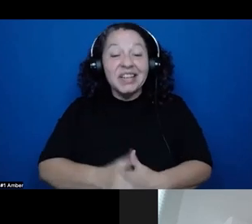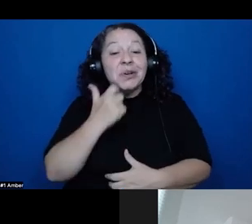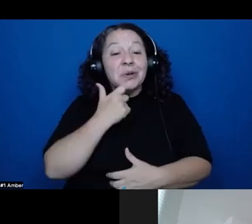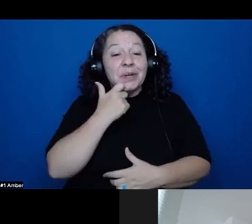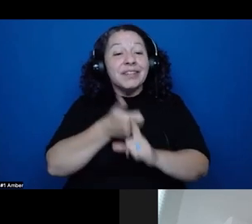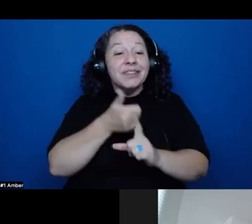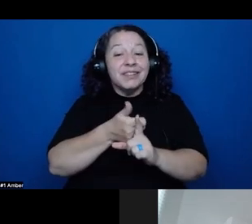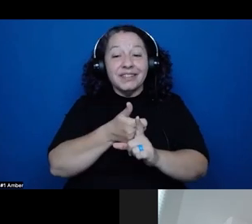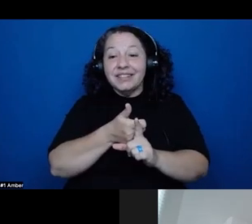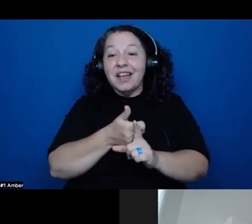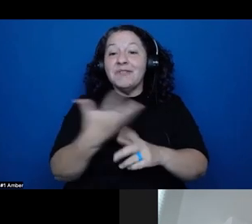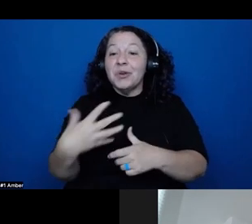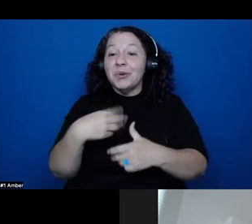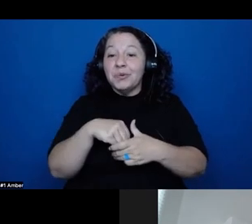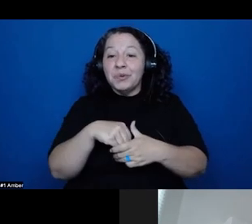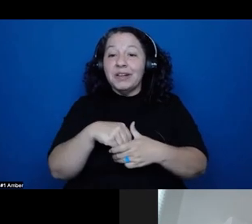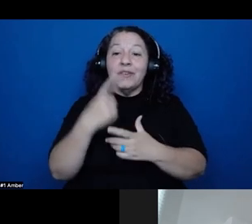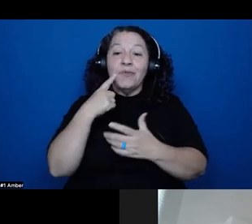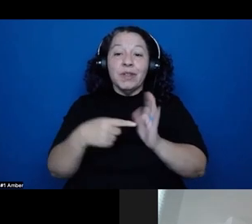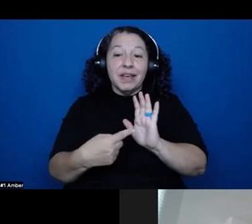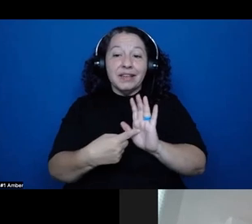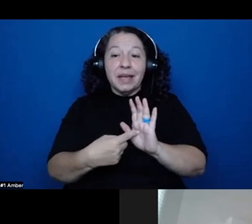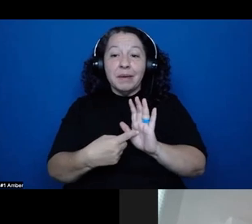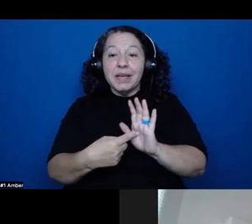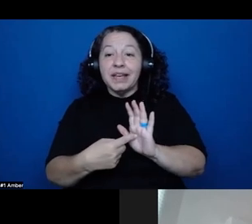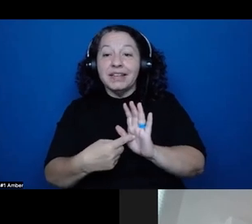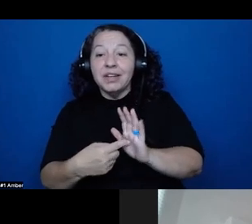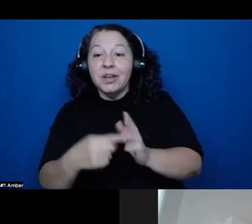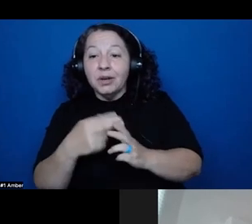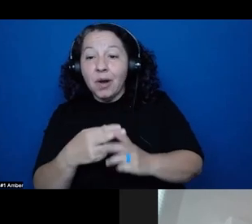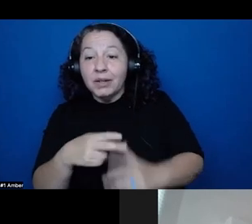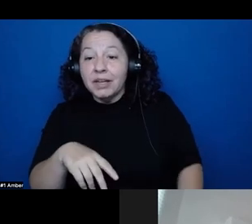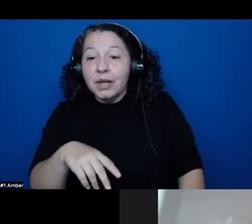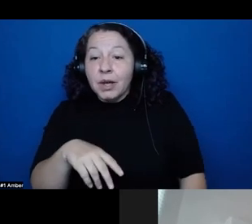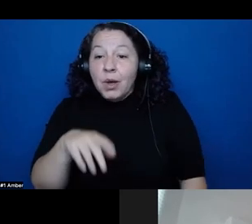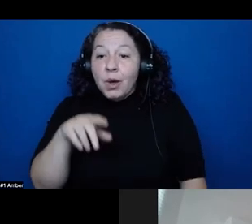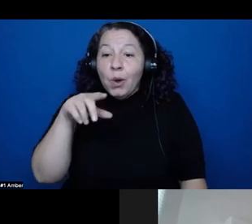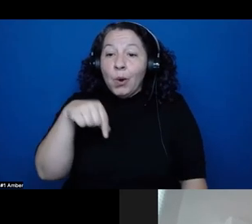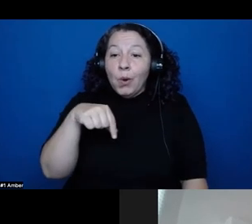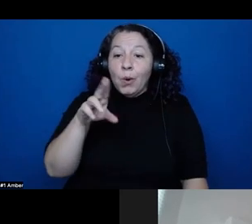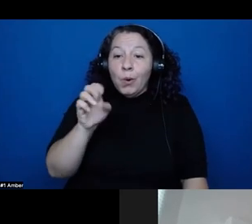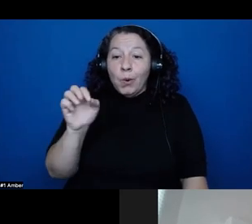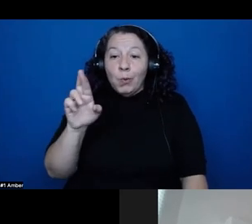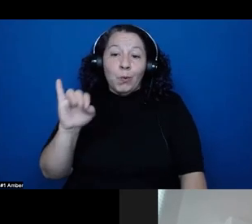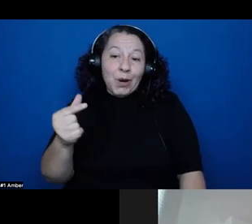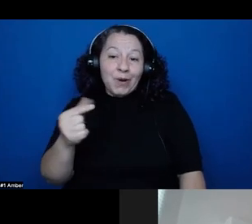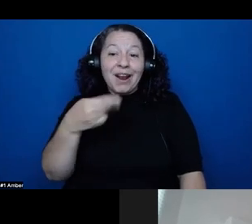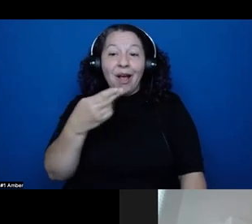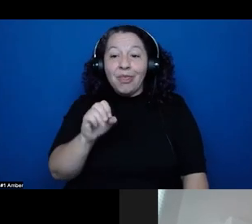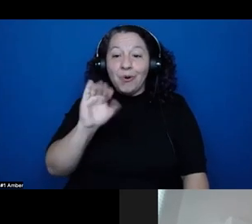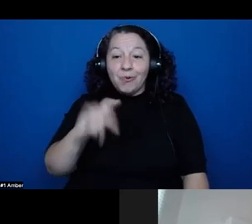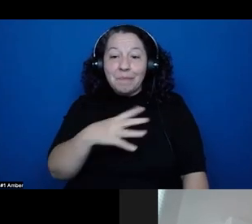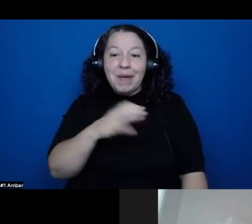work was included in the exhibit Queering the Crip, Cripping the Queer, an exhibition on